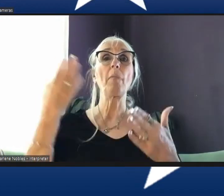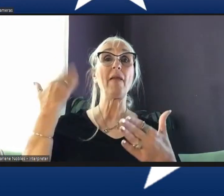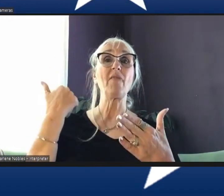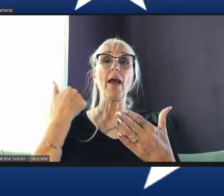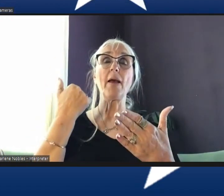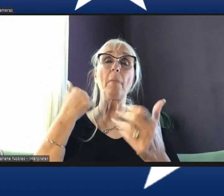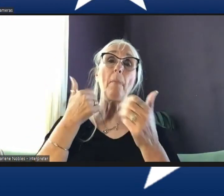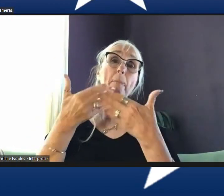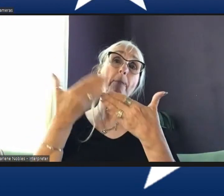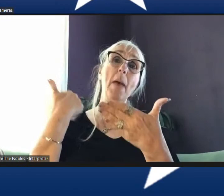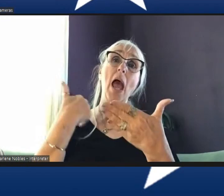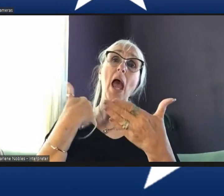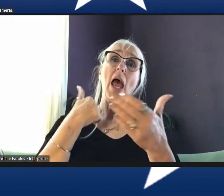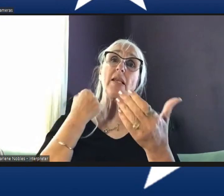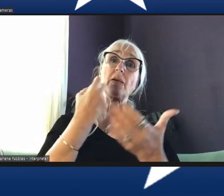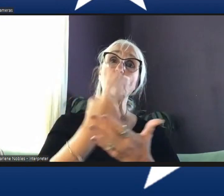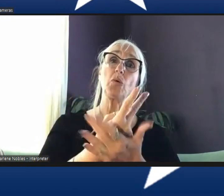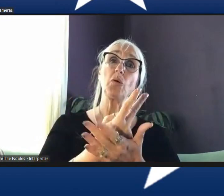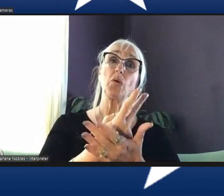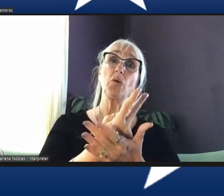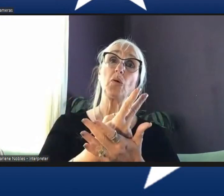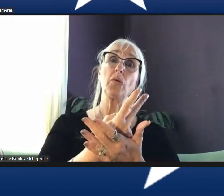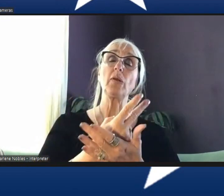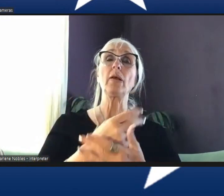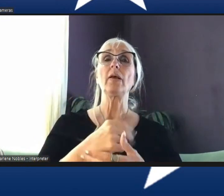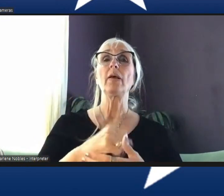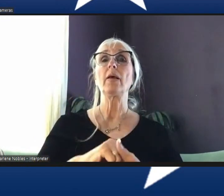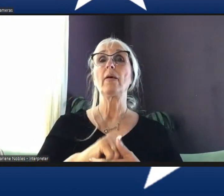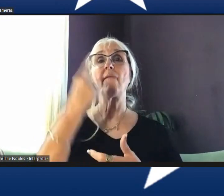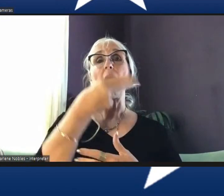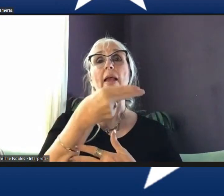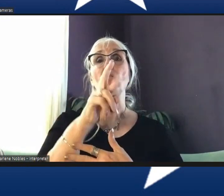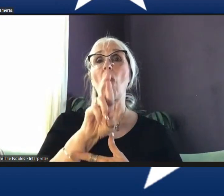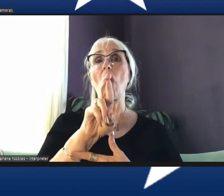our IT assessments budget for the HR office for